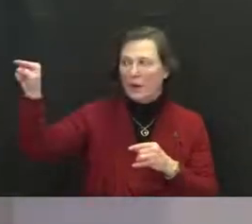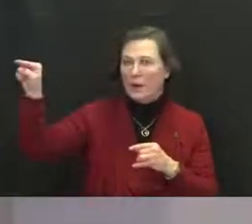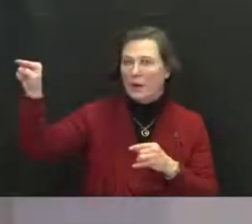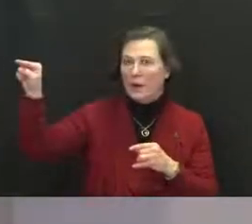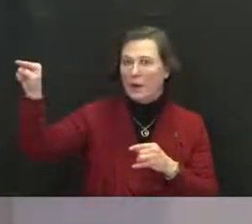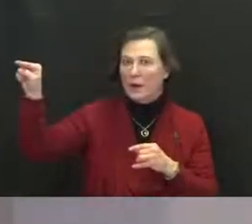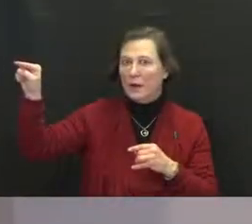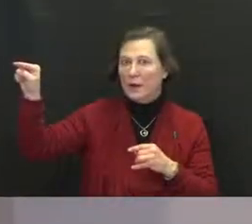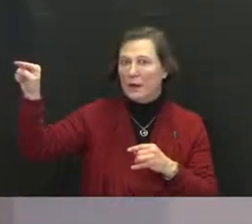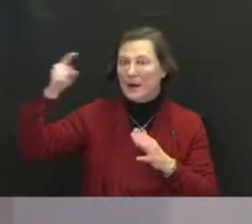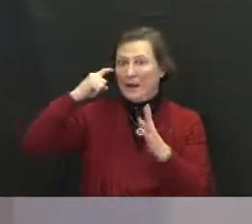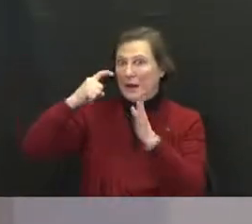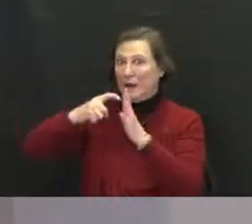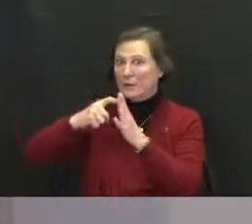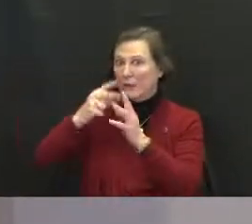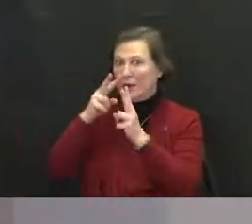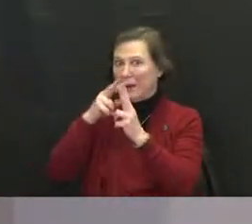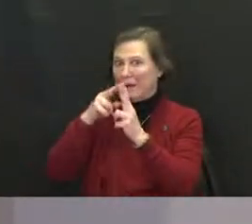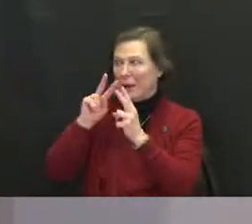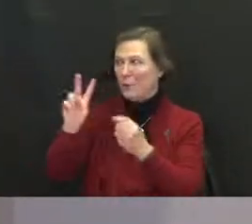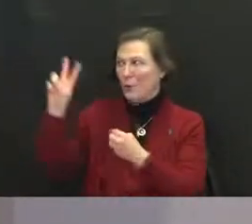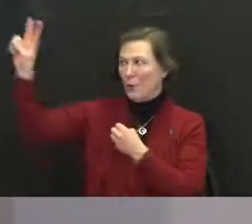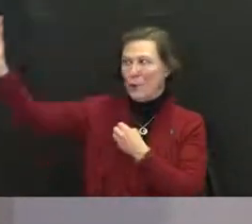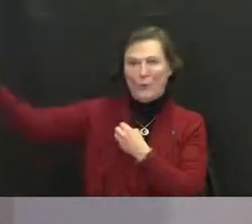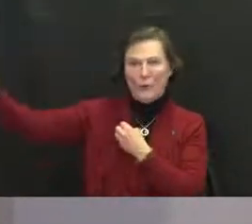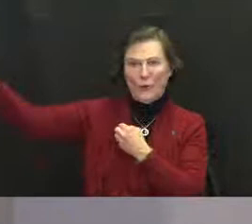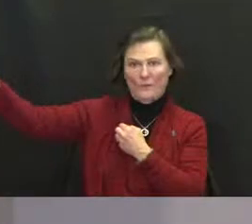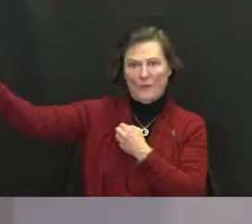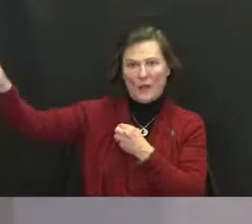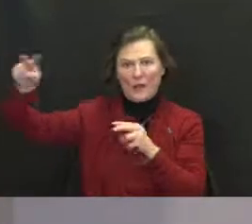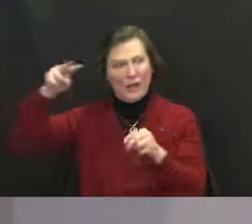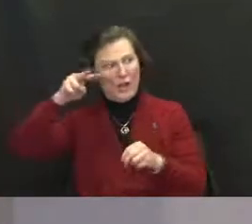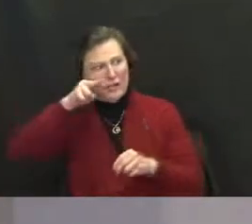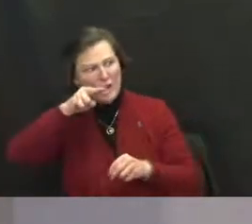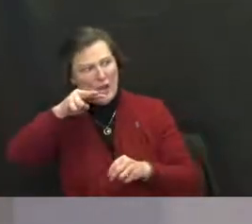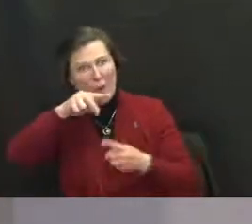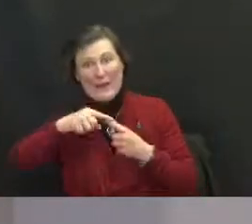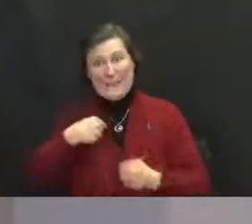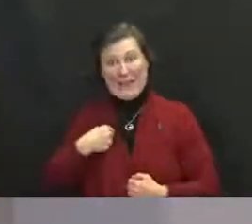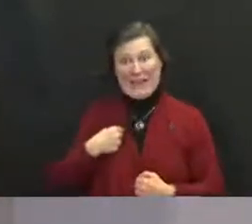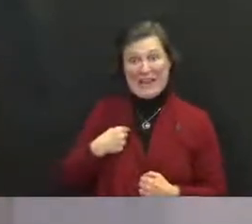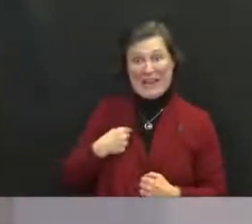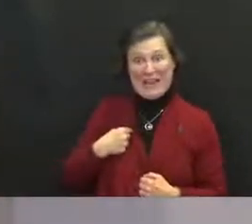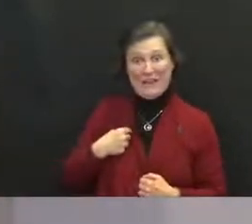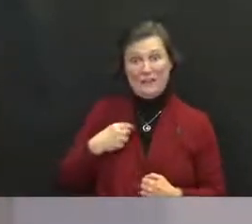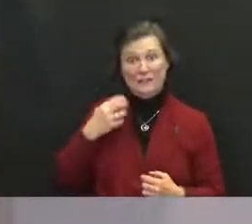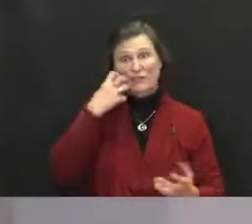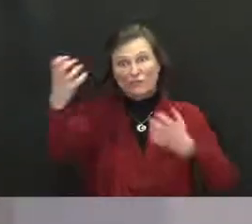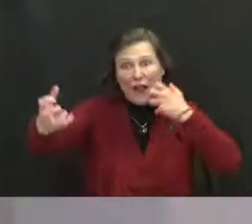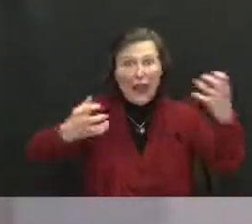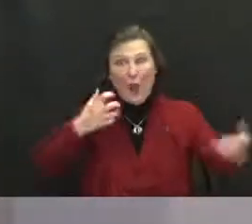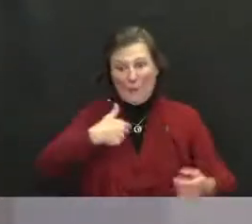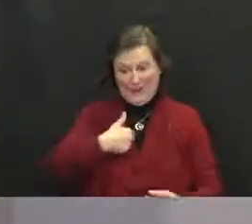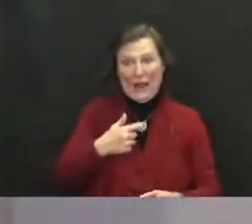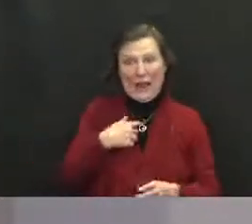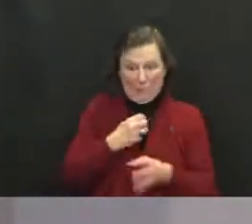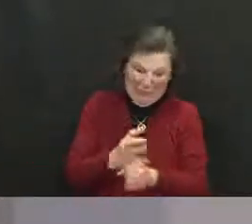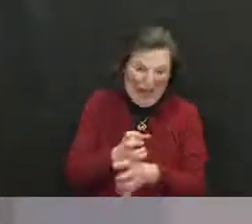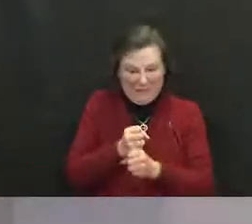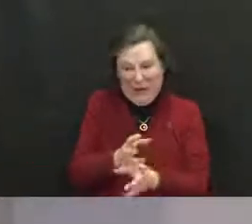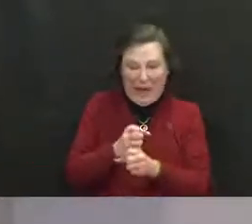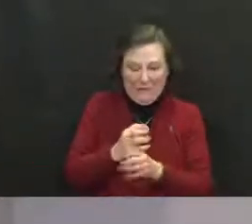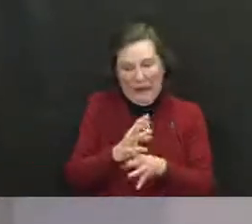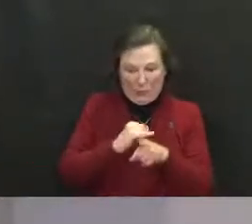I noticed a couple across the street staring at me, shouting all these expletive